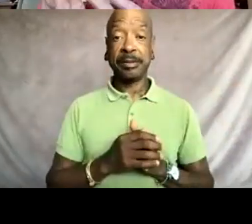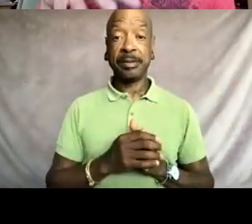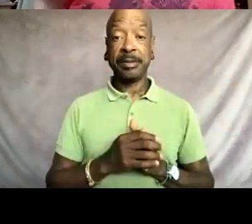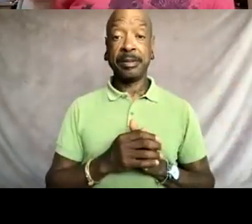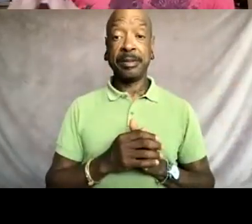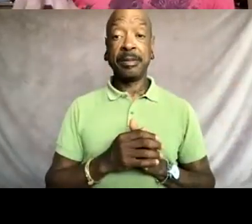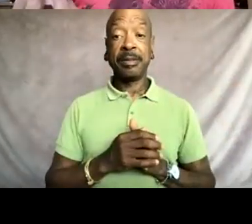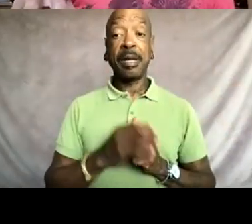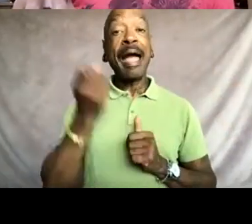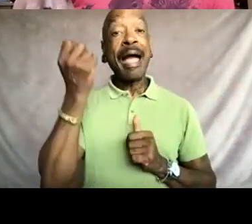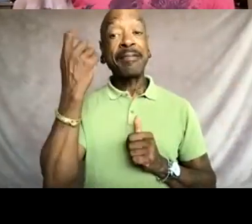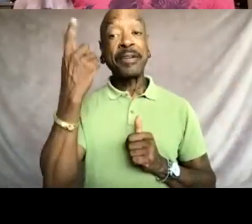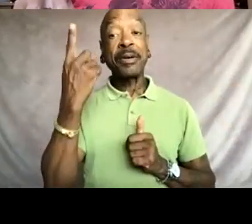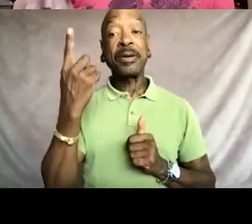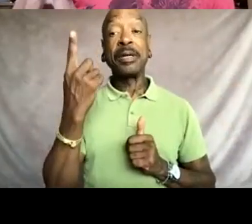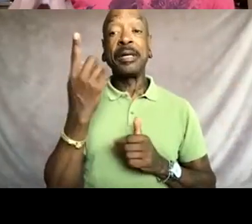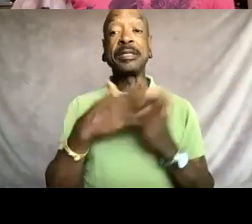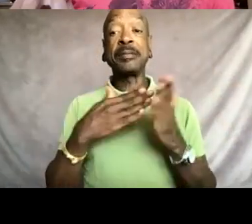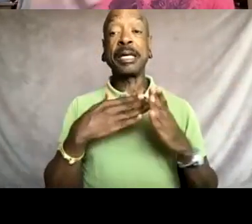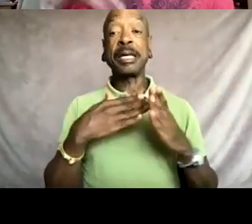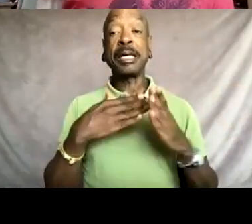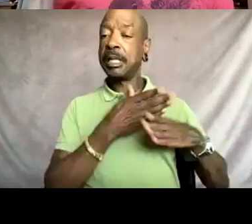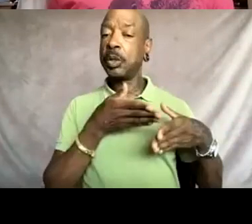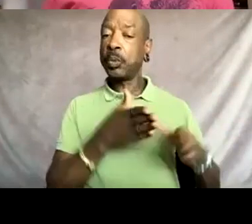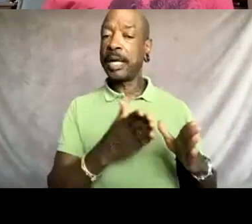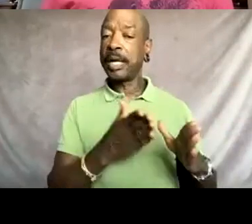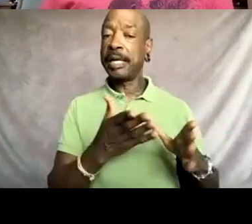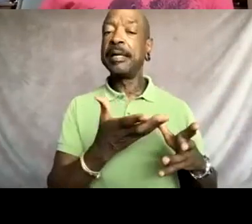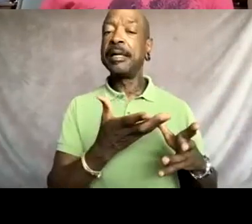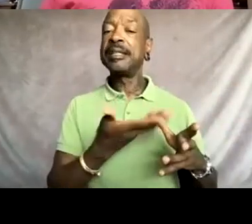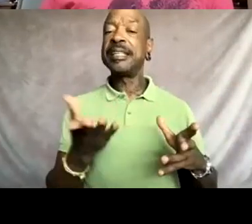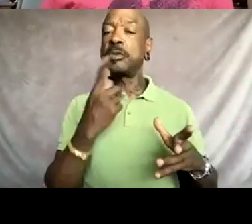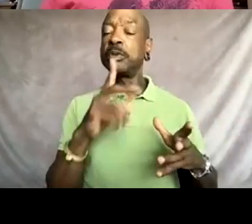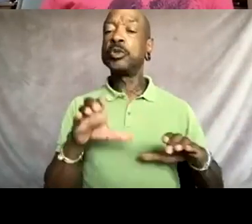however, sometimes get in the way of things we want to do to repair the harms of